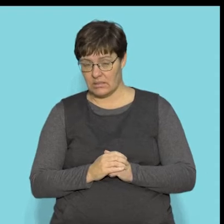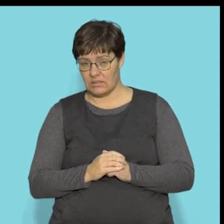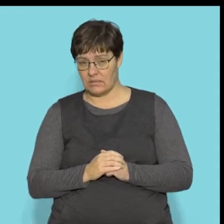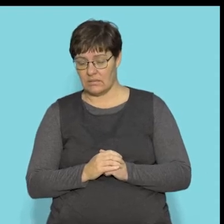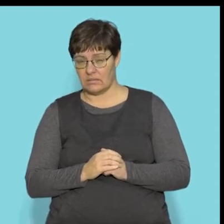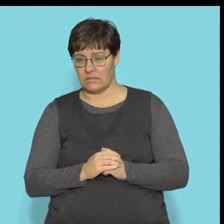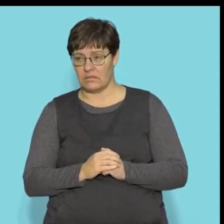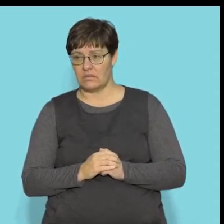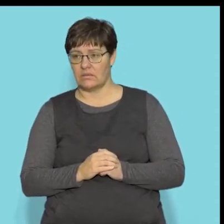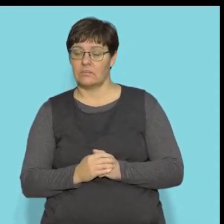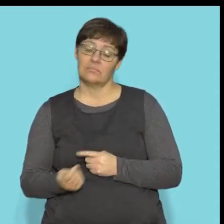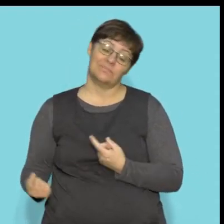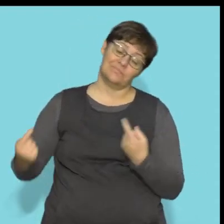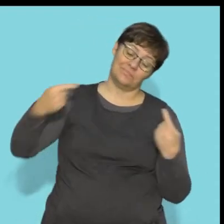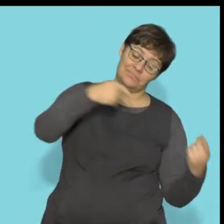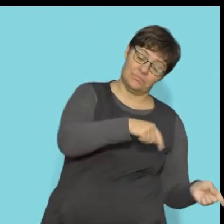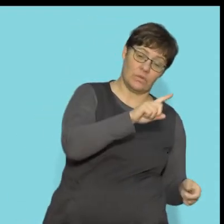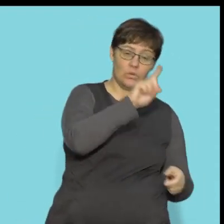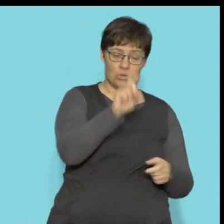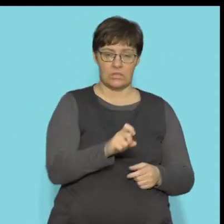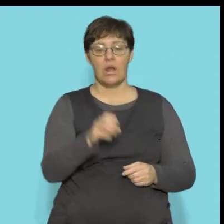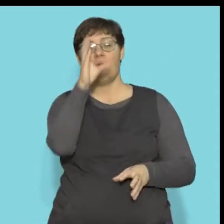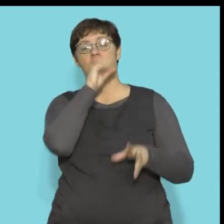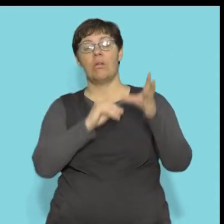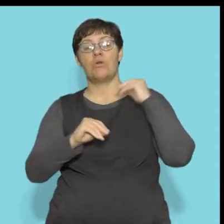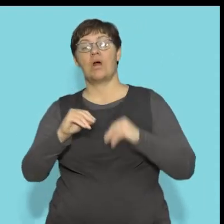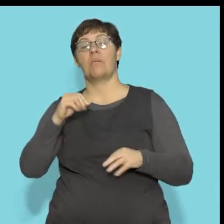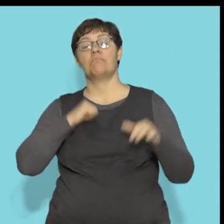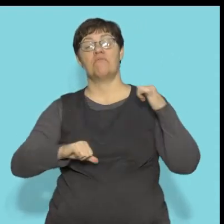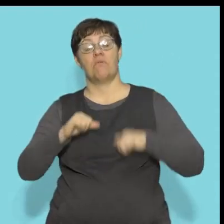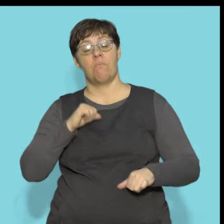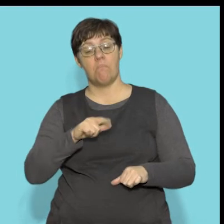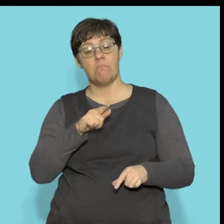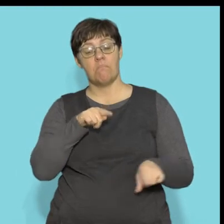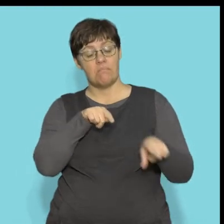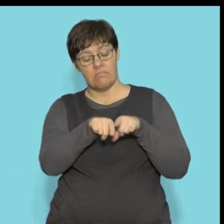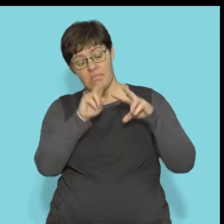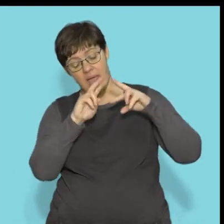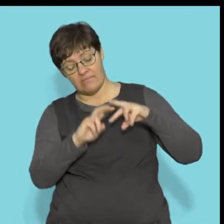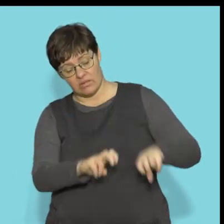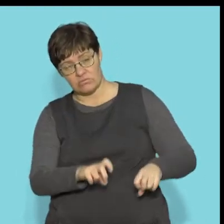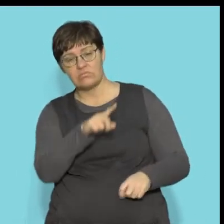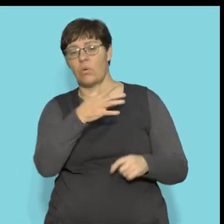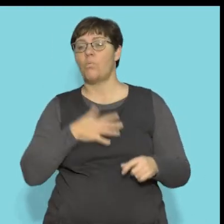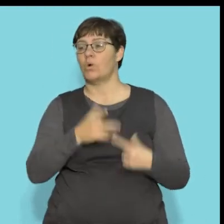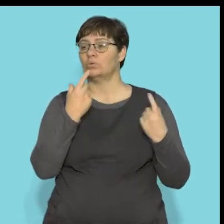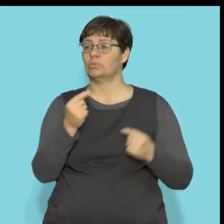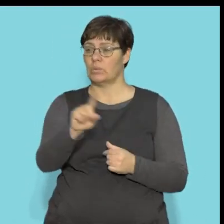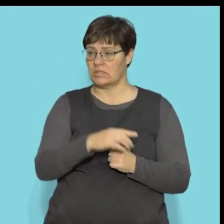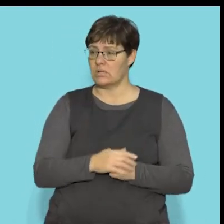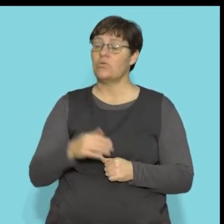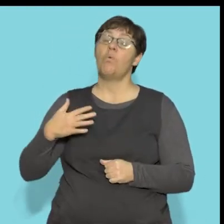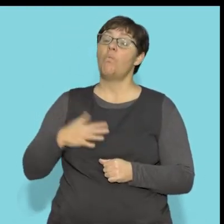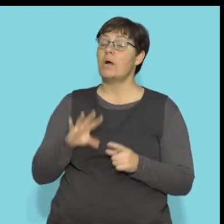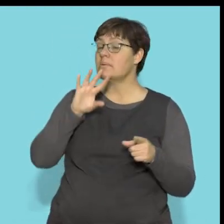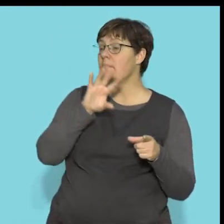got back to our question and it said the learner performed the investigation, and what did she want to do? She